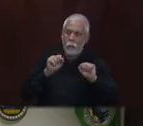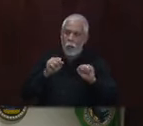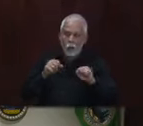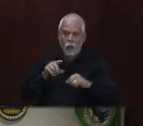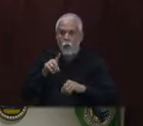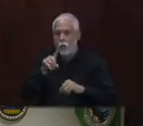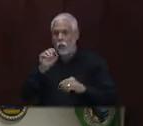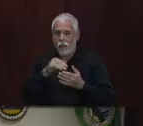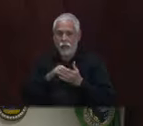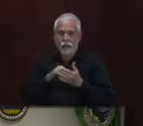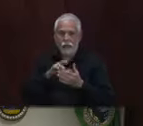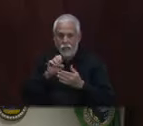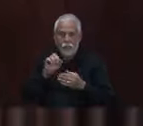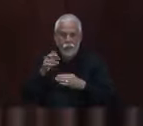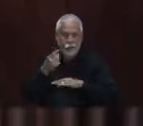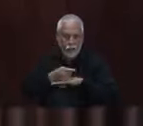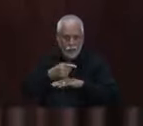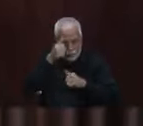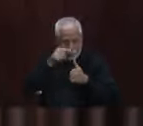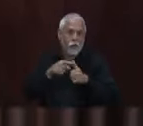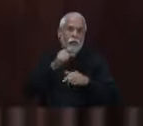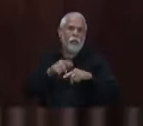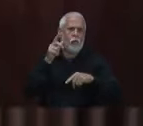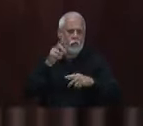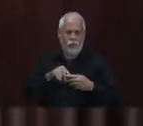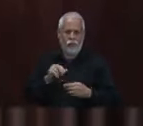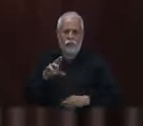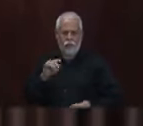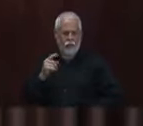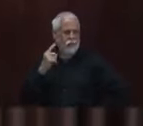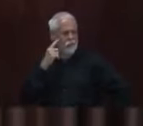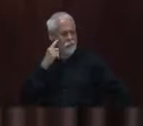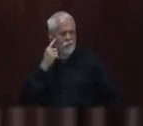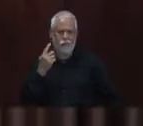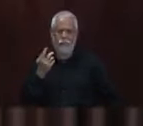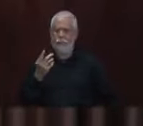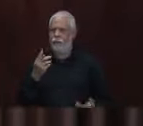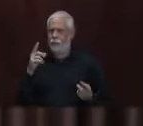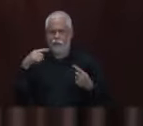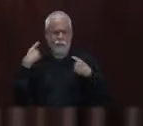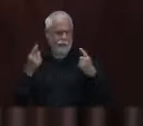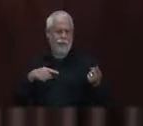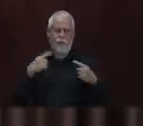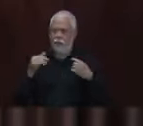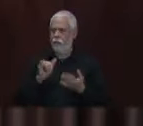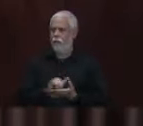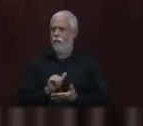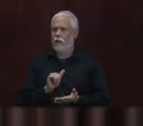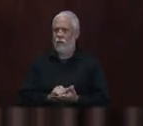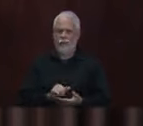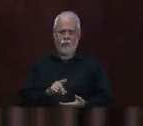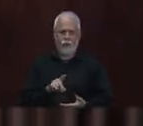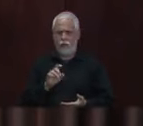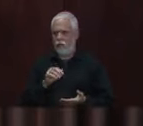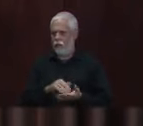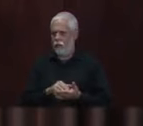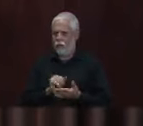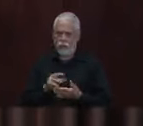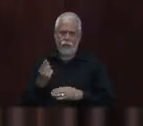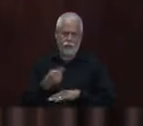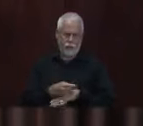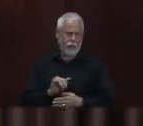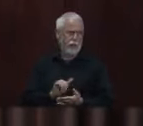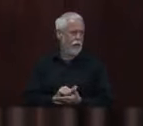have 100,000 cases a day. And I remember when I heard that on the radio, I was like, that's crazy, right? Like how could we get to 100,000